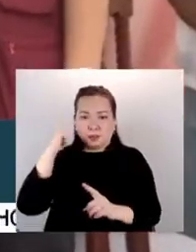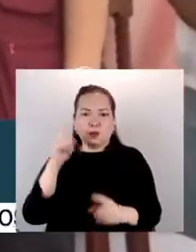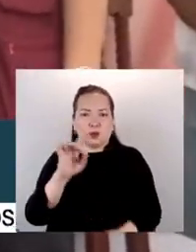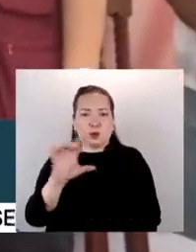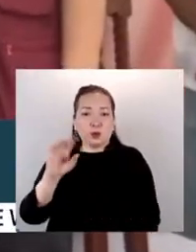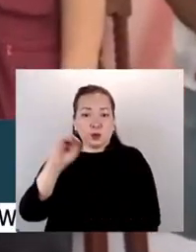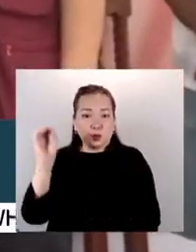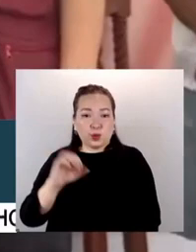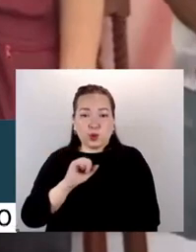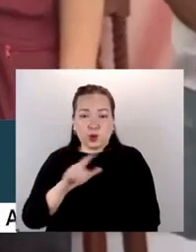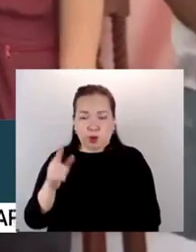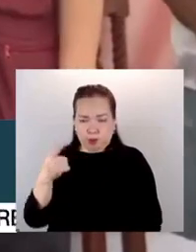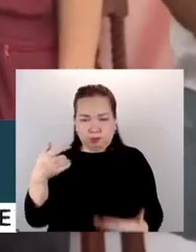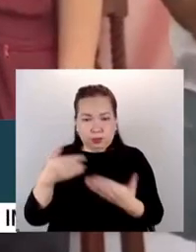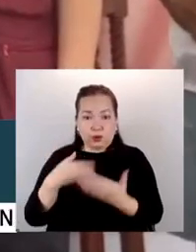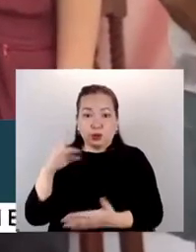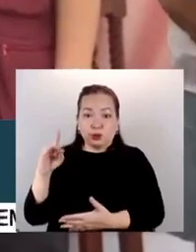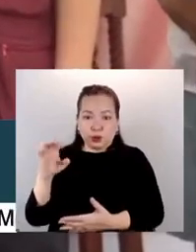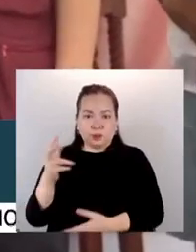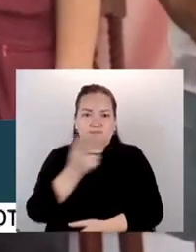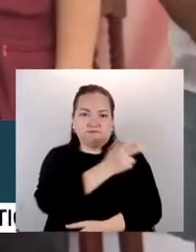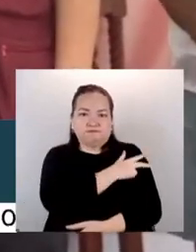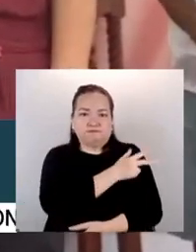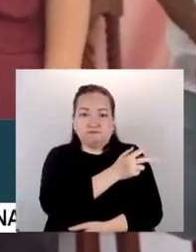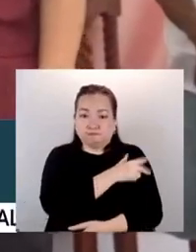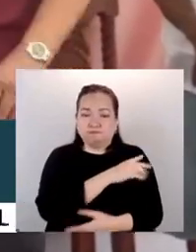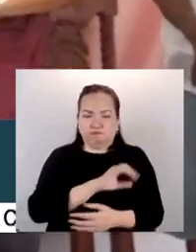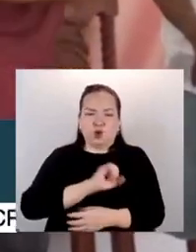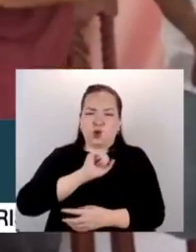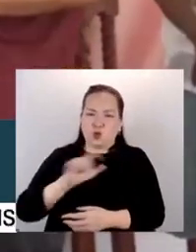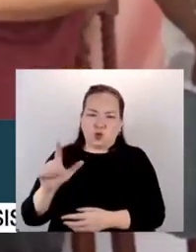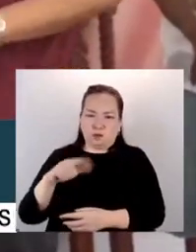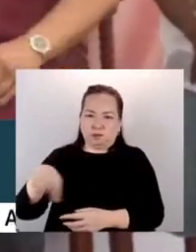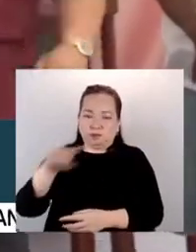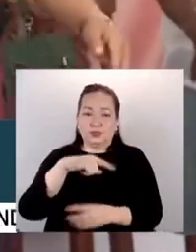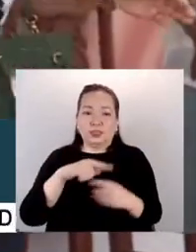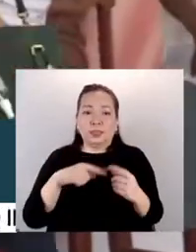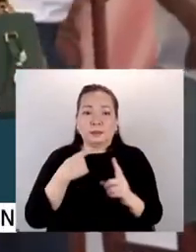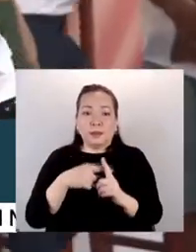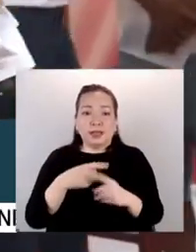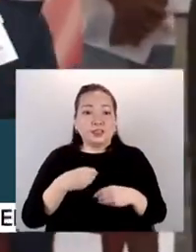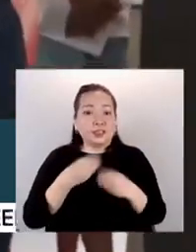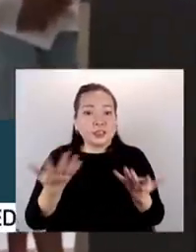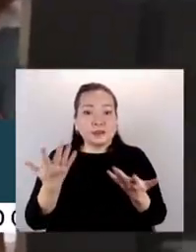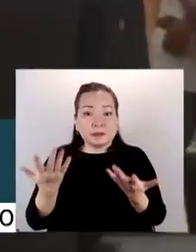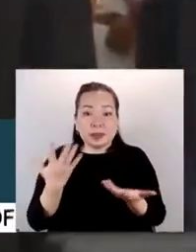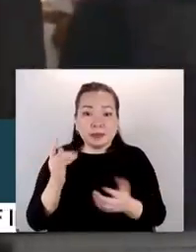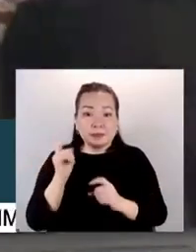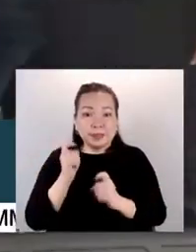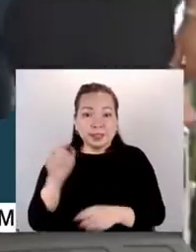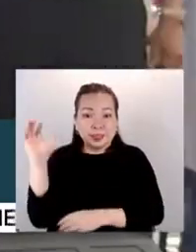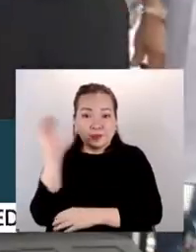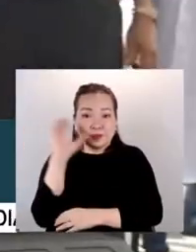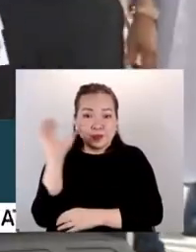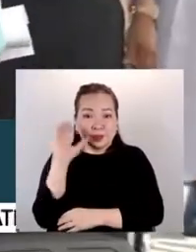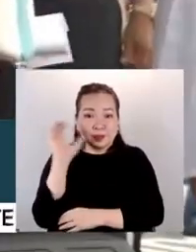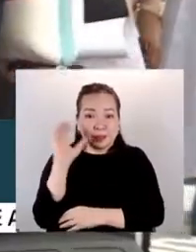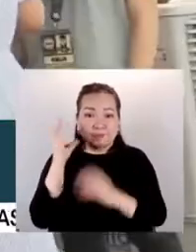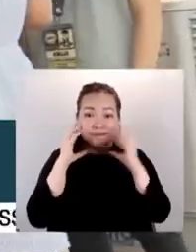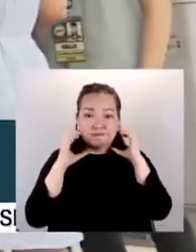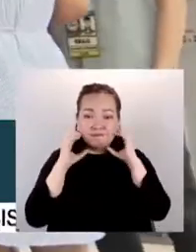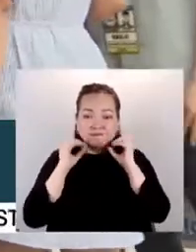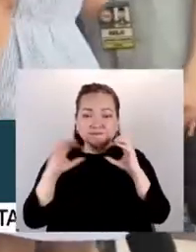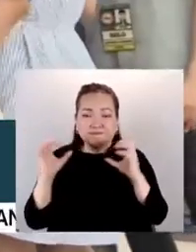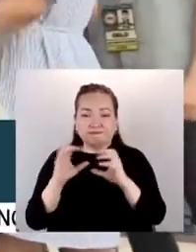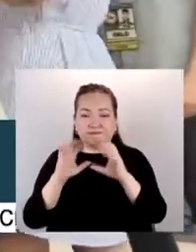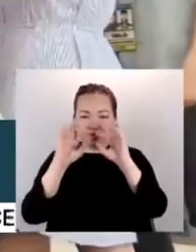by year-end. They're also exploring the possibility of giving out Noche Buena packages in December to ensure that the